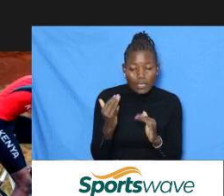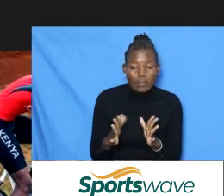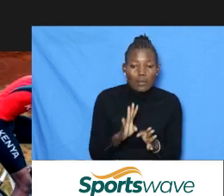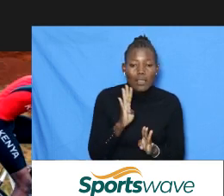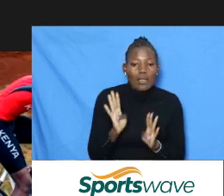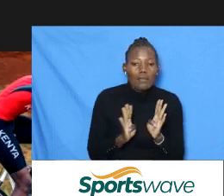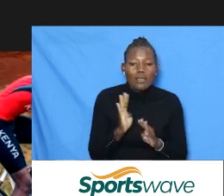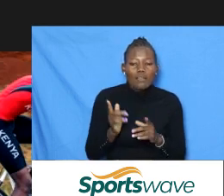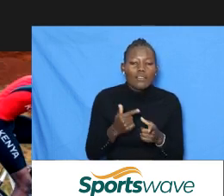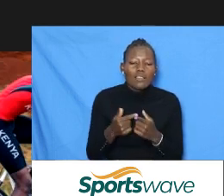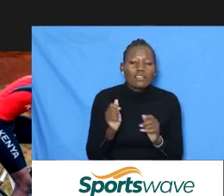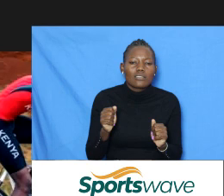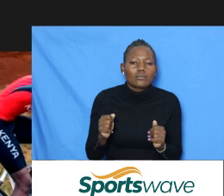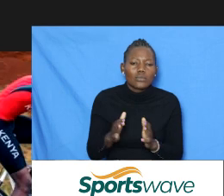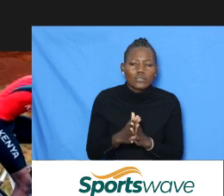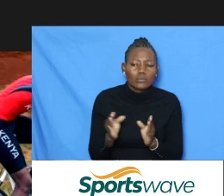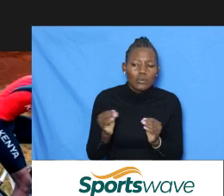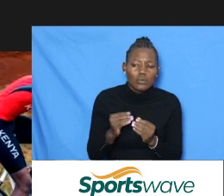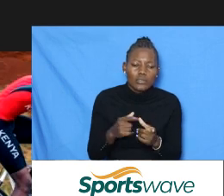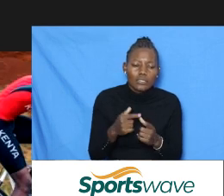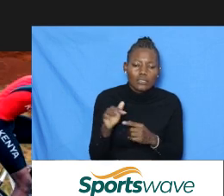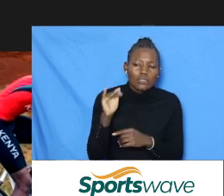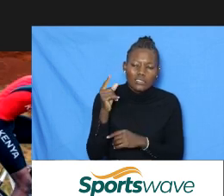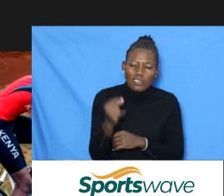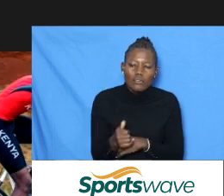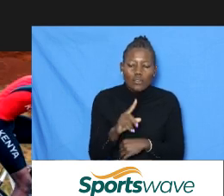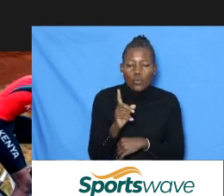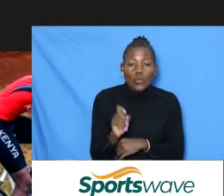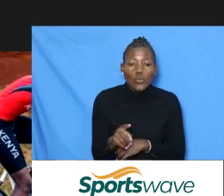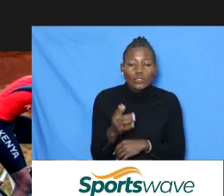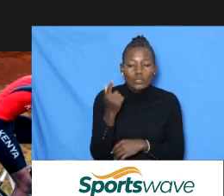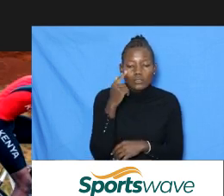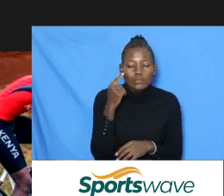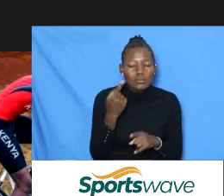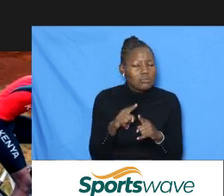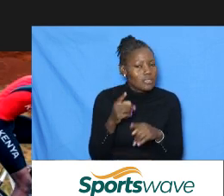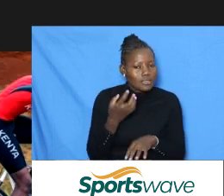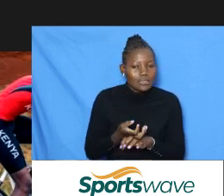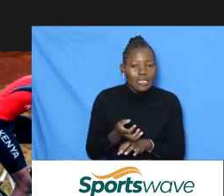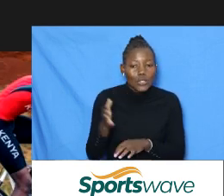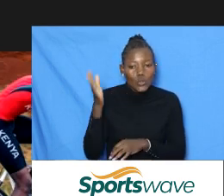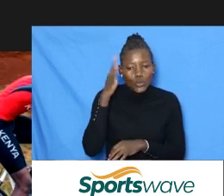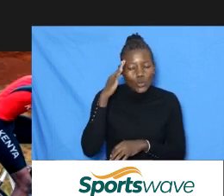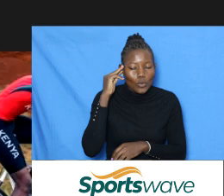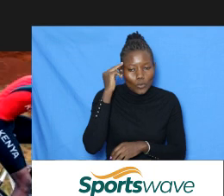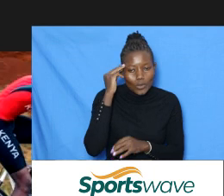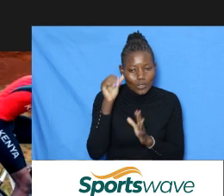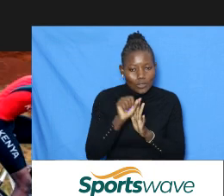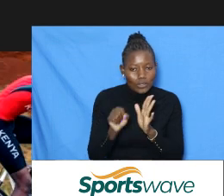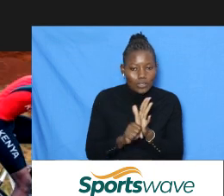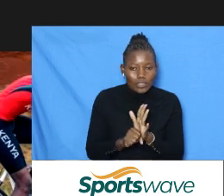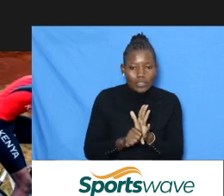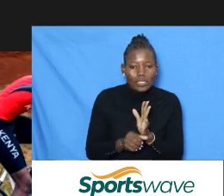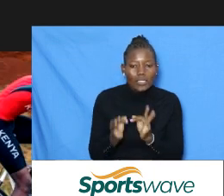and then you can approach them and ask them a few questions and see. So it's very difficult to know the mental status without being a mental